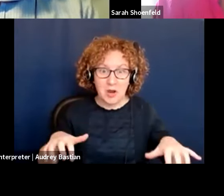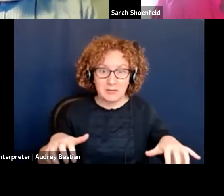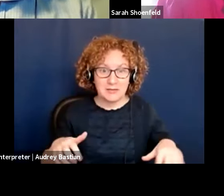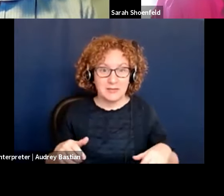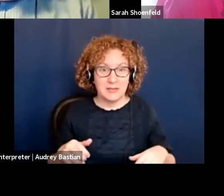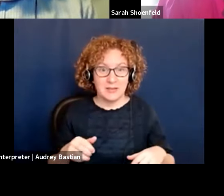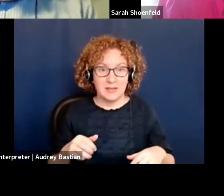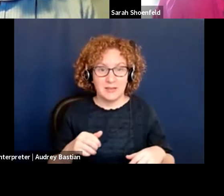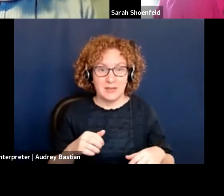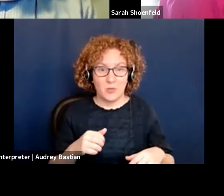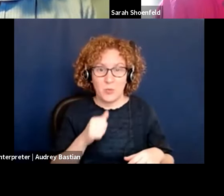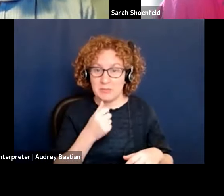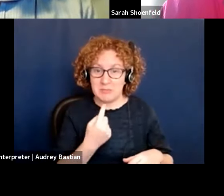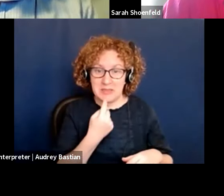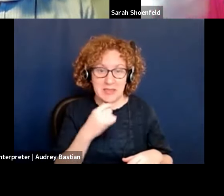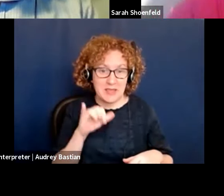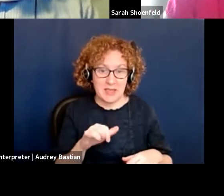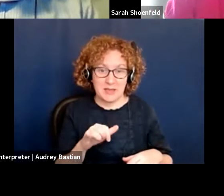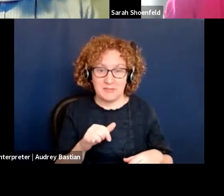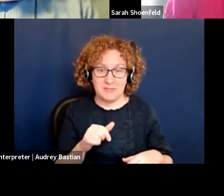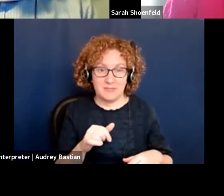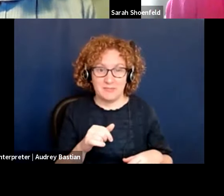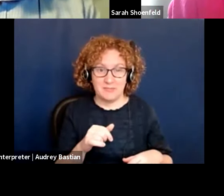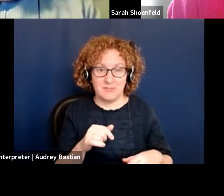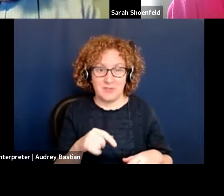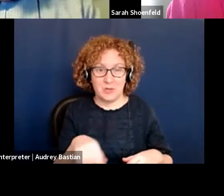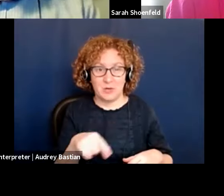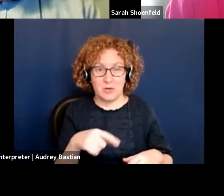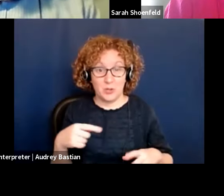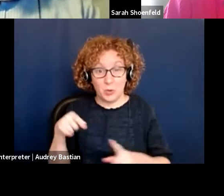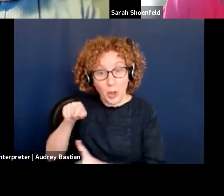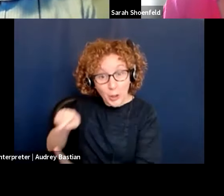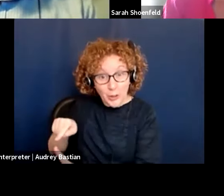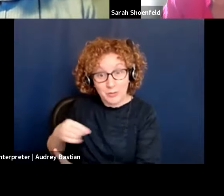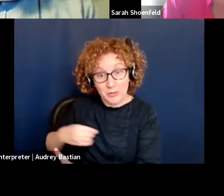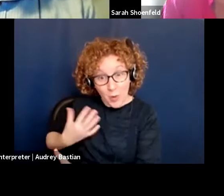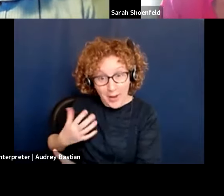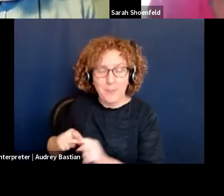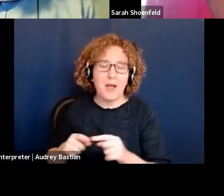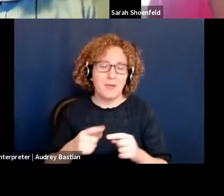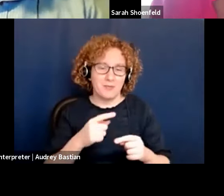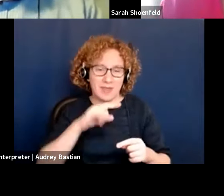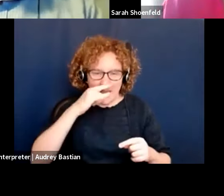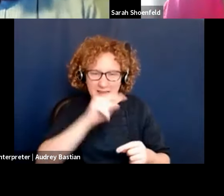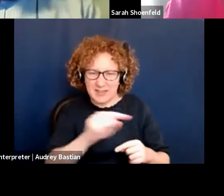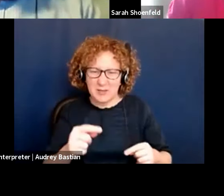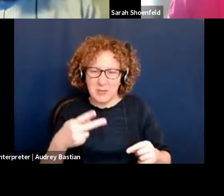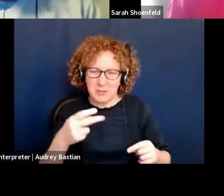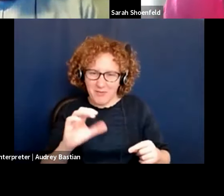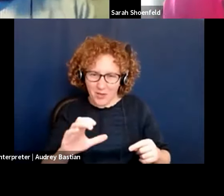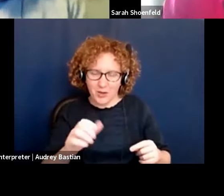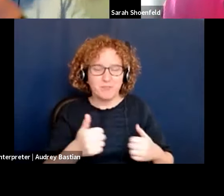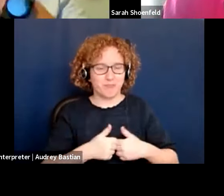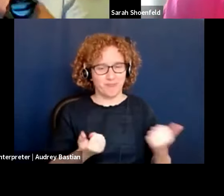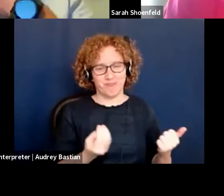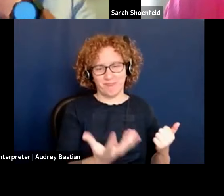that she would have ever said to her, but she said it to these kids that were interviewing her. But the white people, I